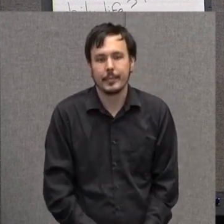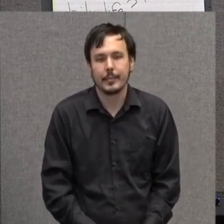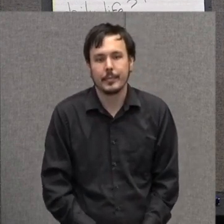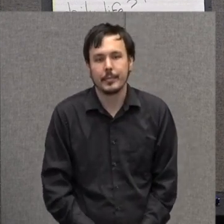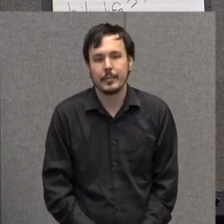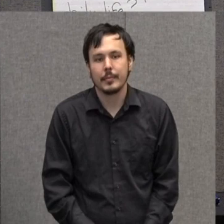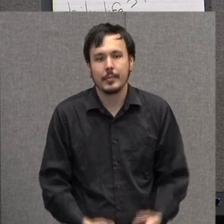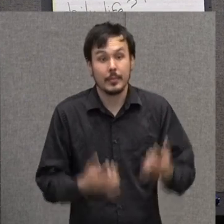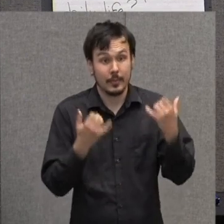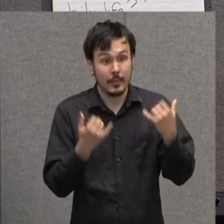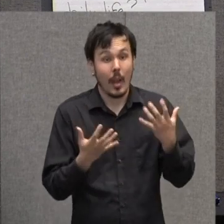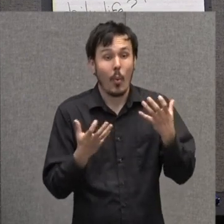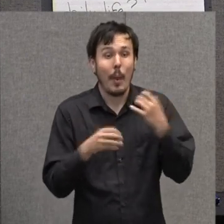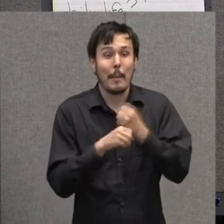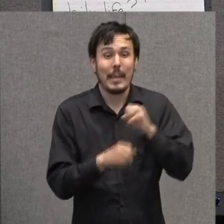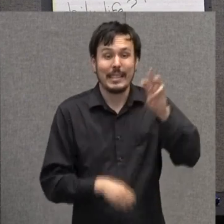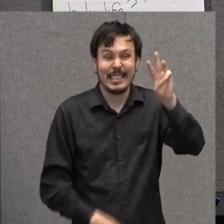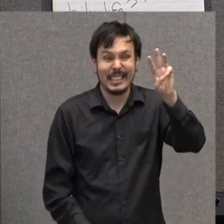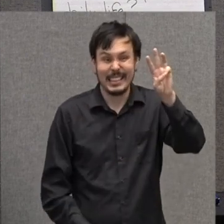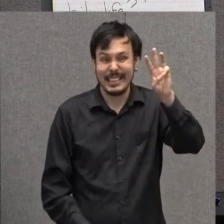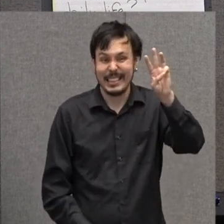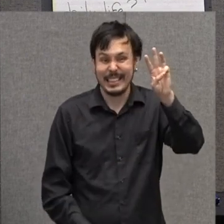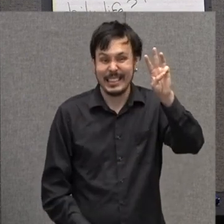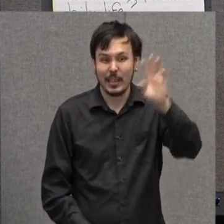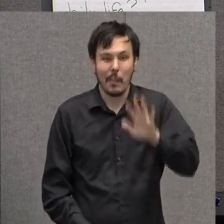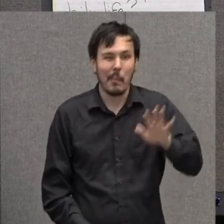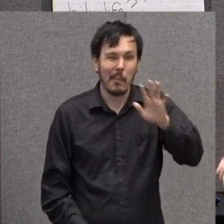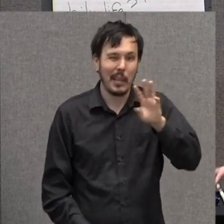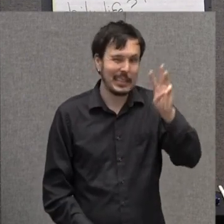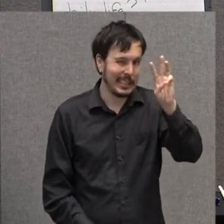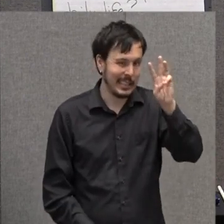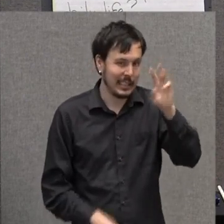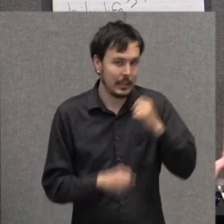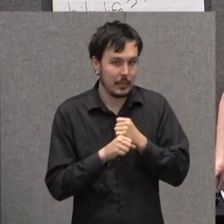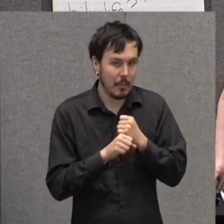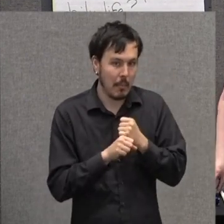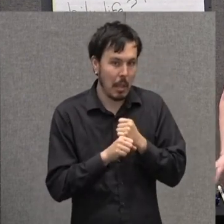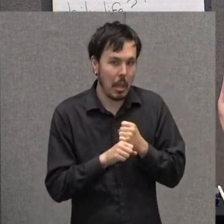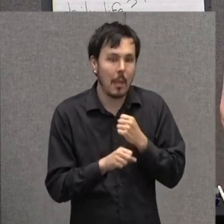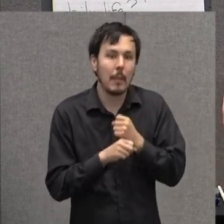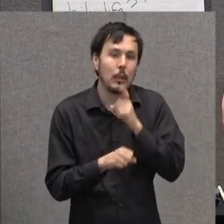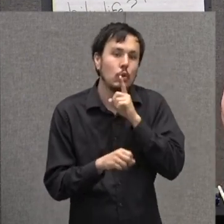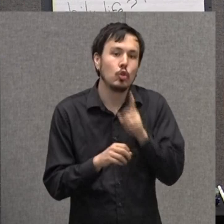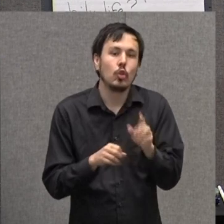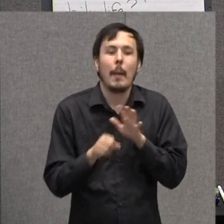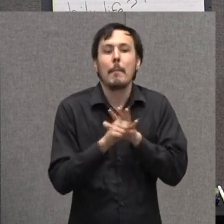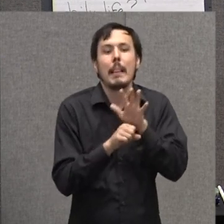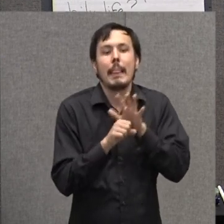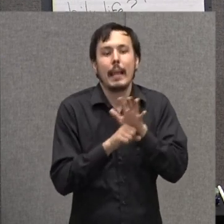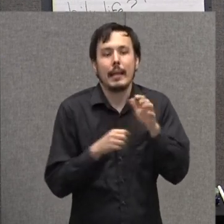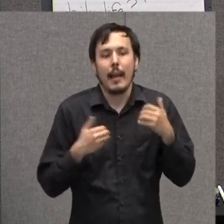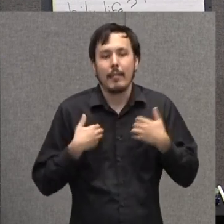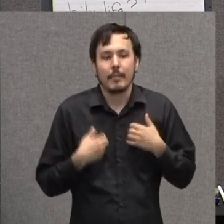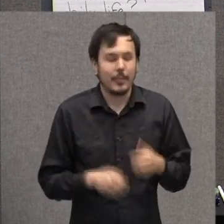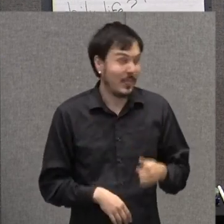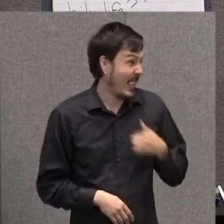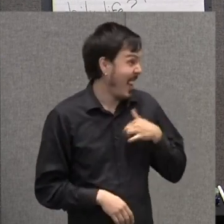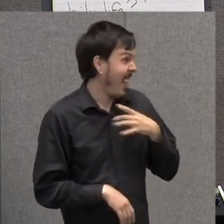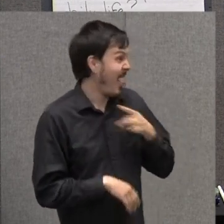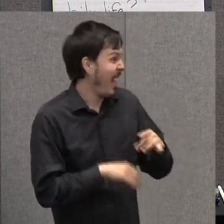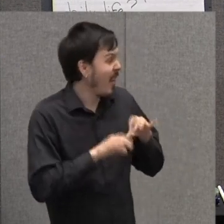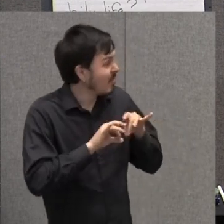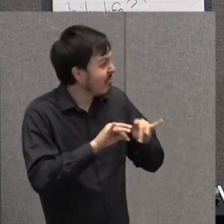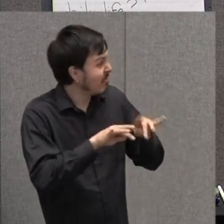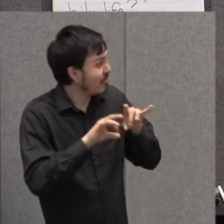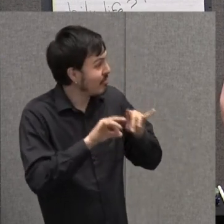So we want to make about 6 of these. 6 tubes. Okay. Just to cover our bases. I like rolling tubes. I know,